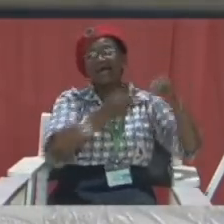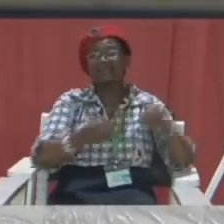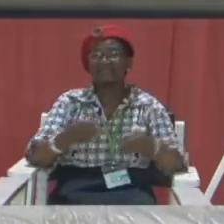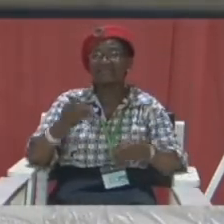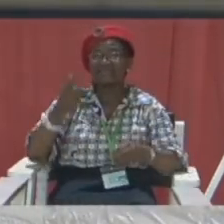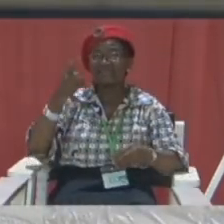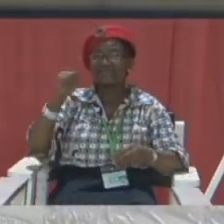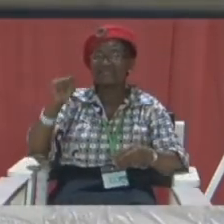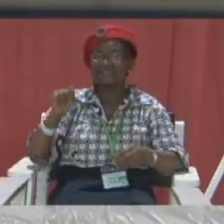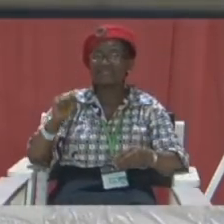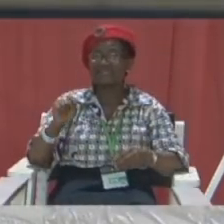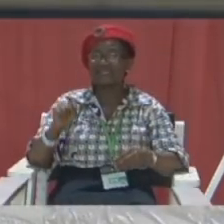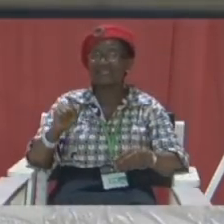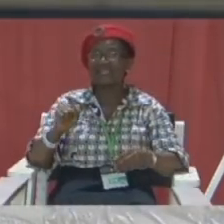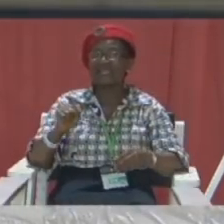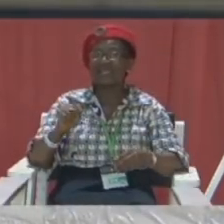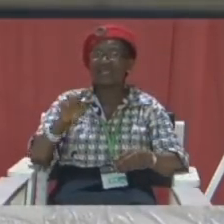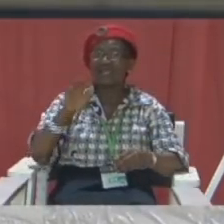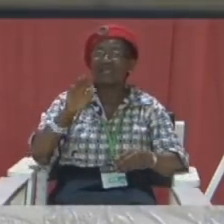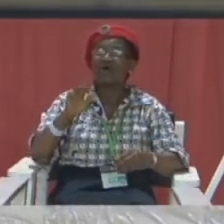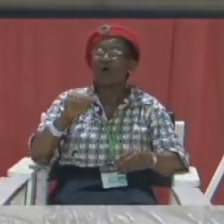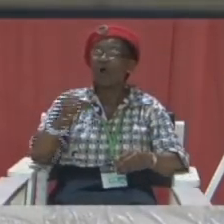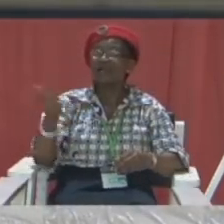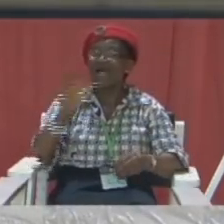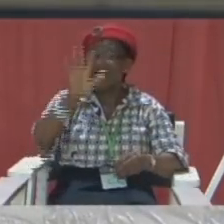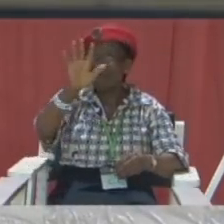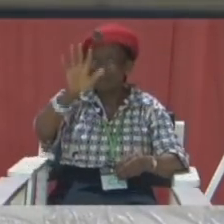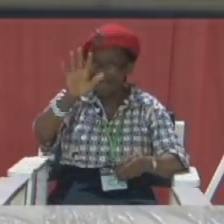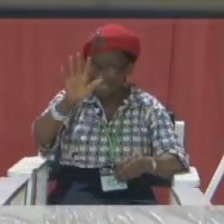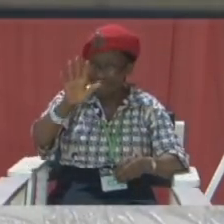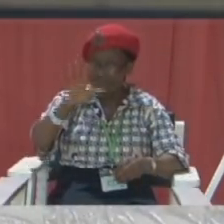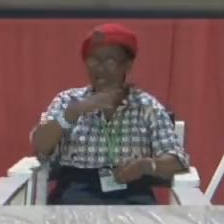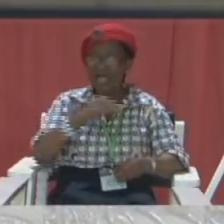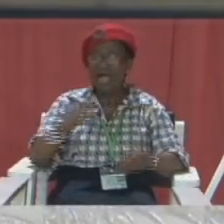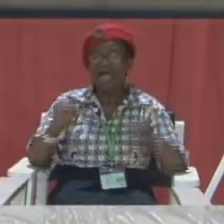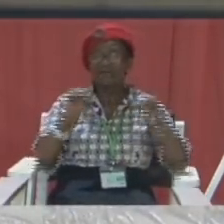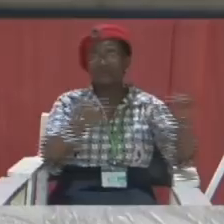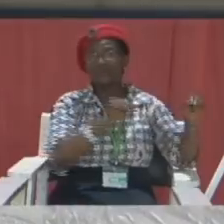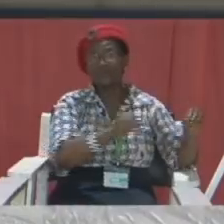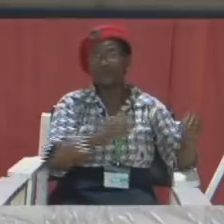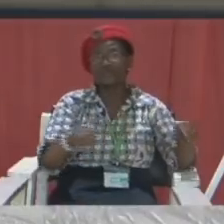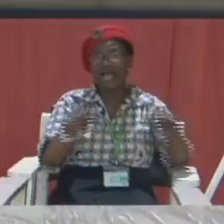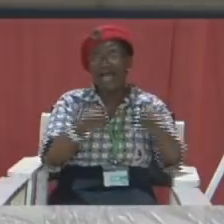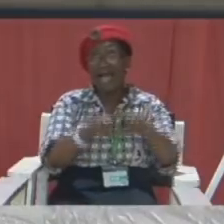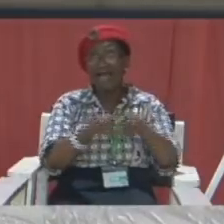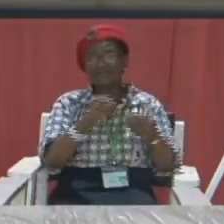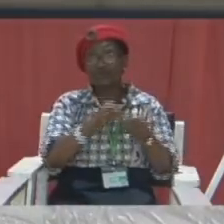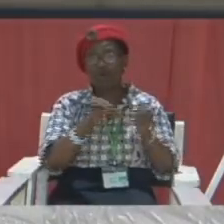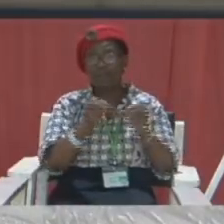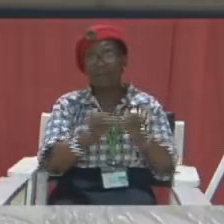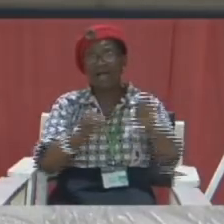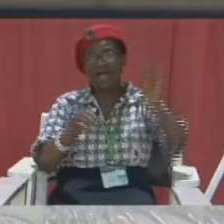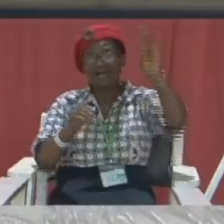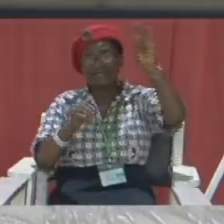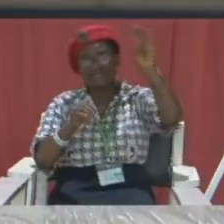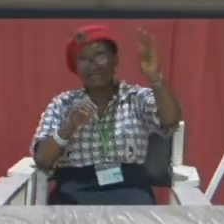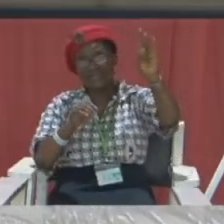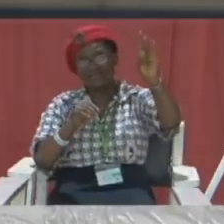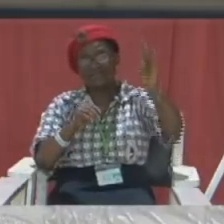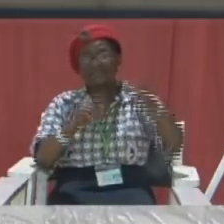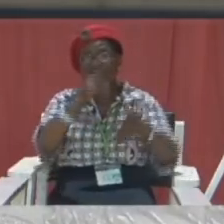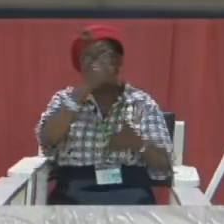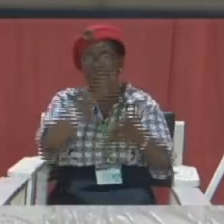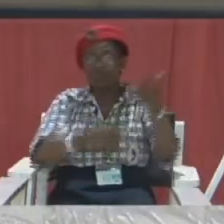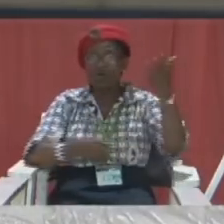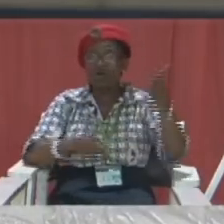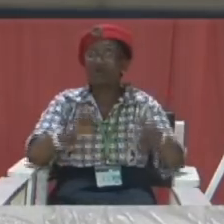down. And then you put as number 7. Whatever you want as